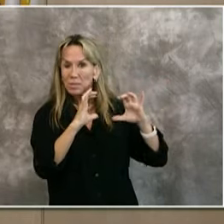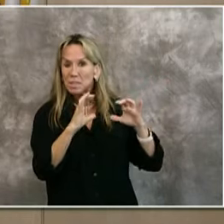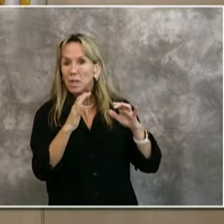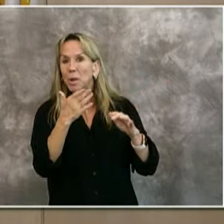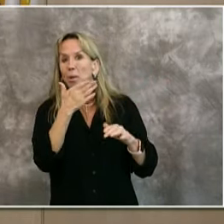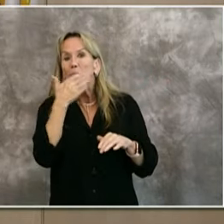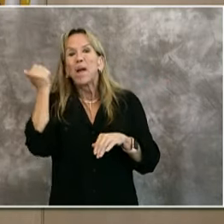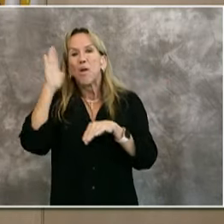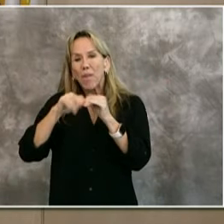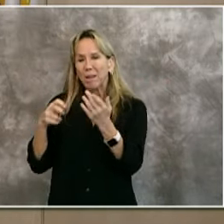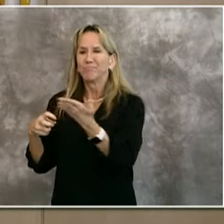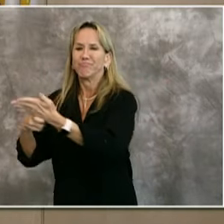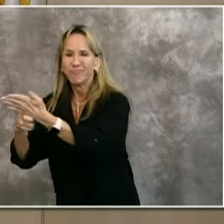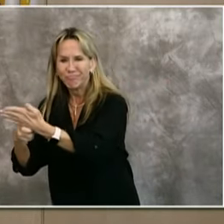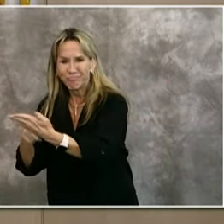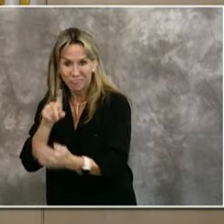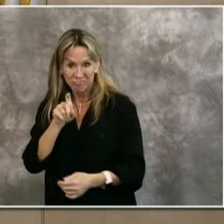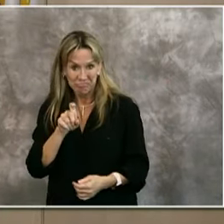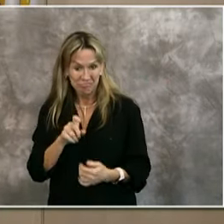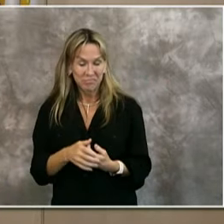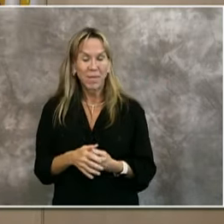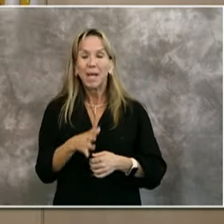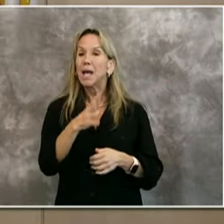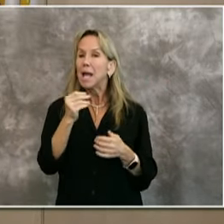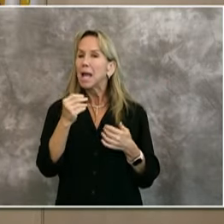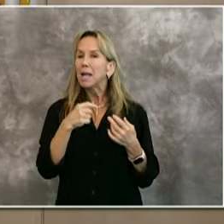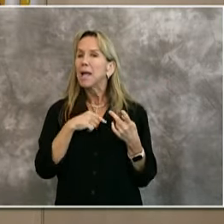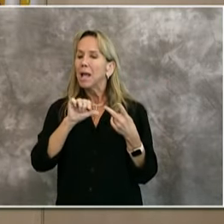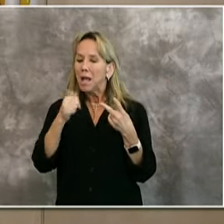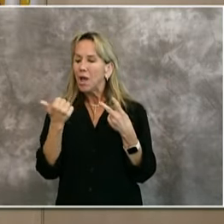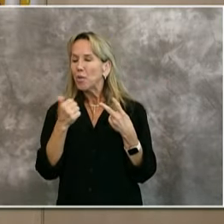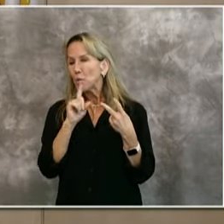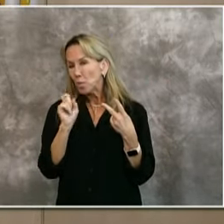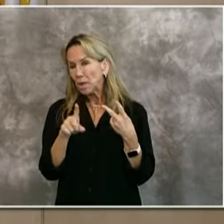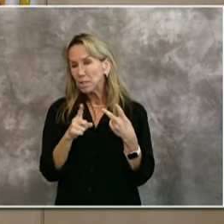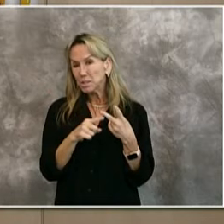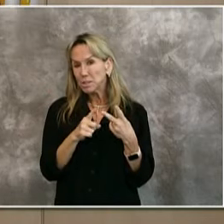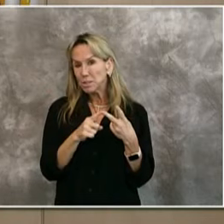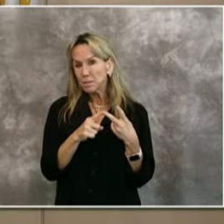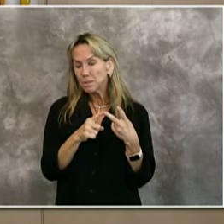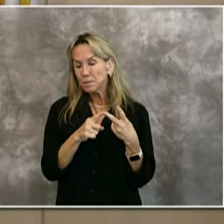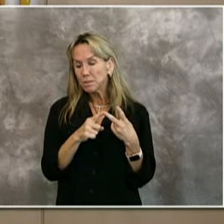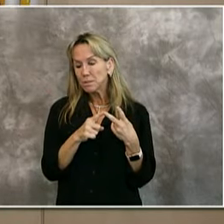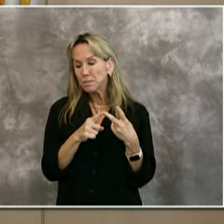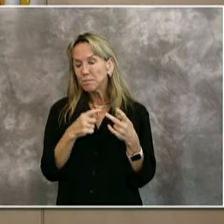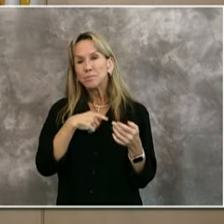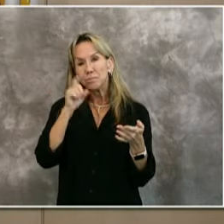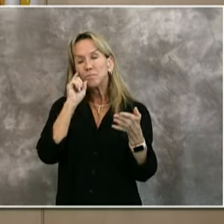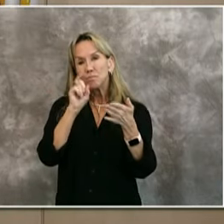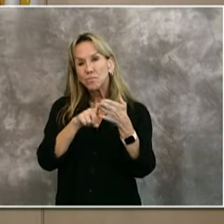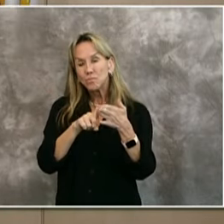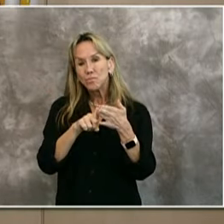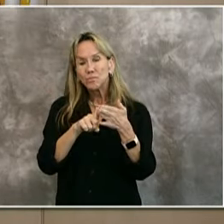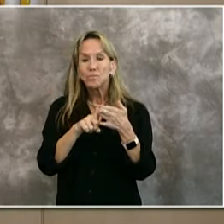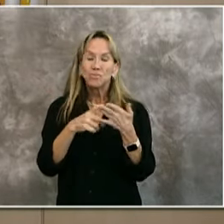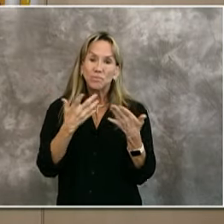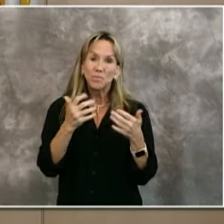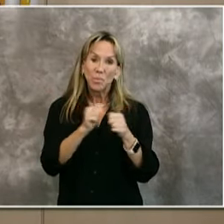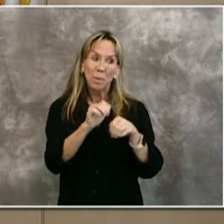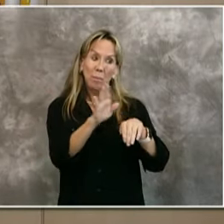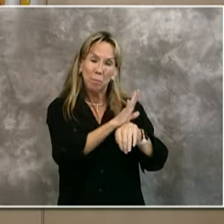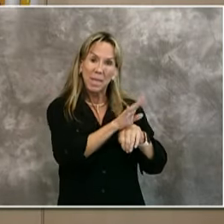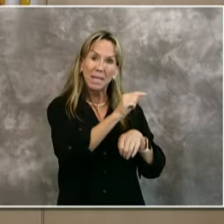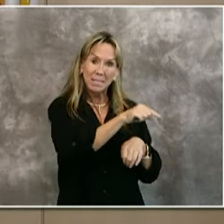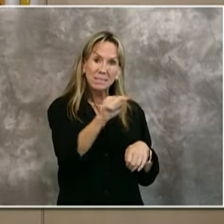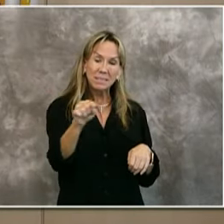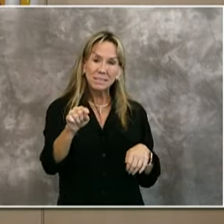moment. So, and then the second part of the question is if you can confirm that. The second part of the question is, I see how that this can be done with businesses, but